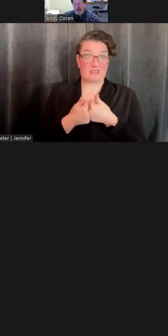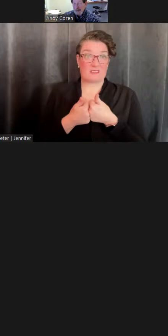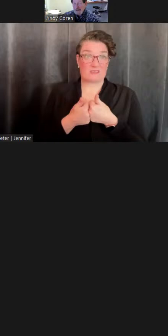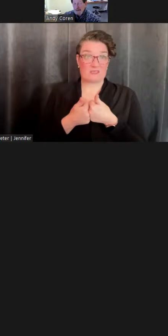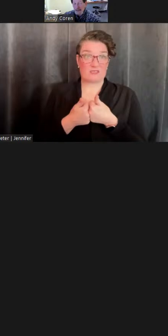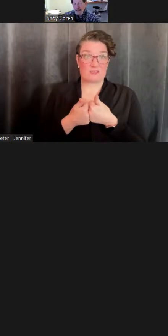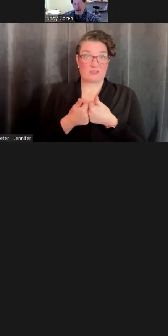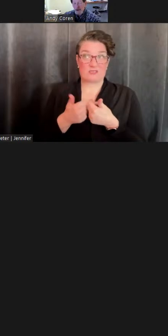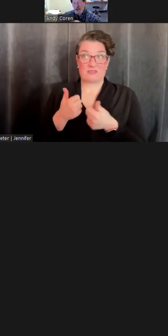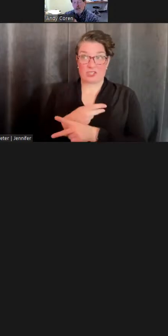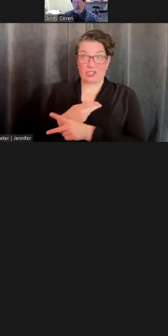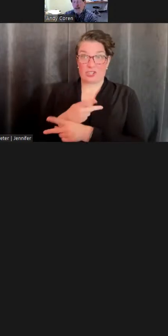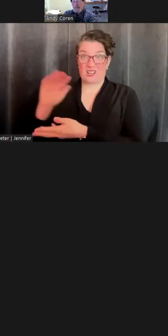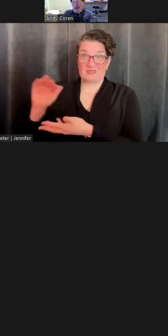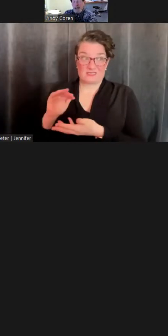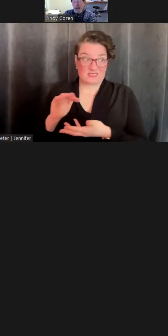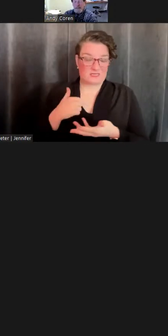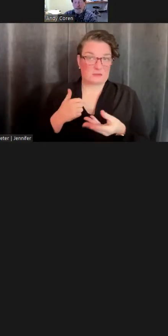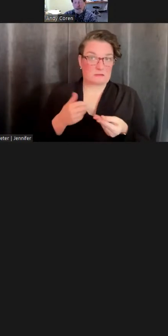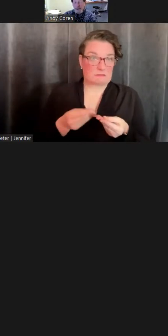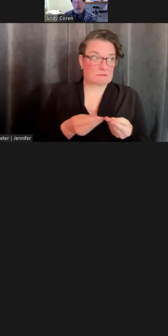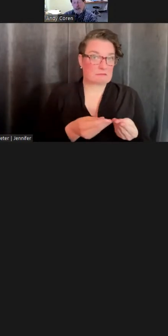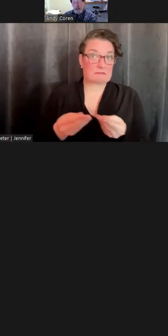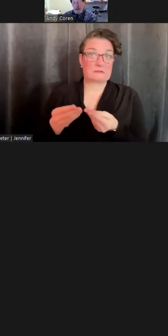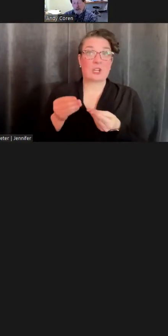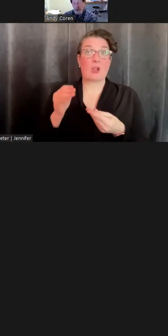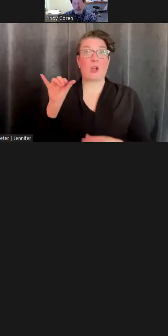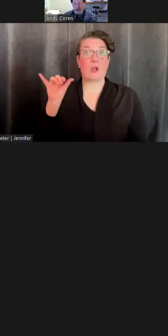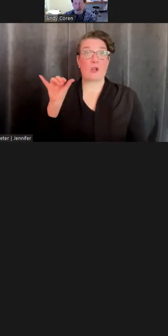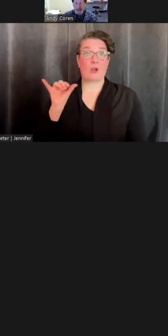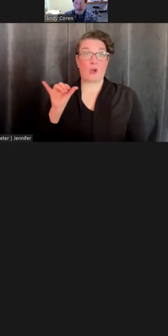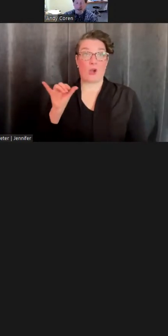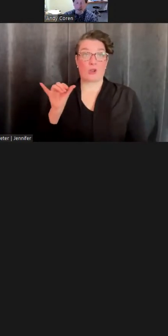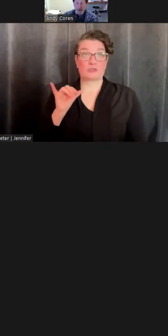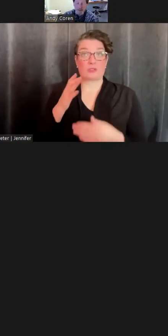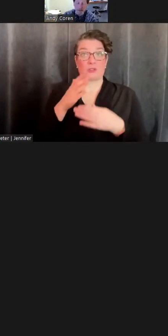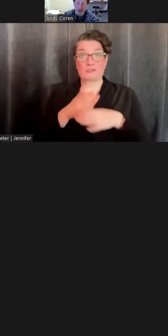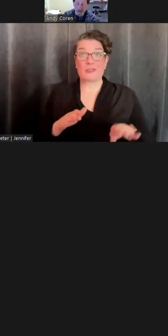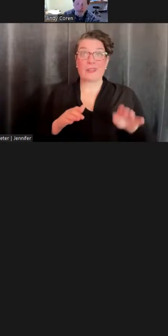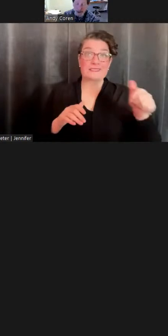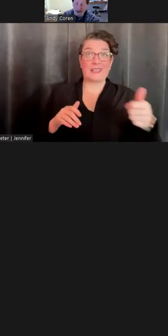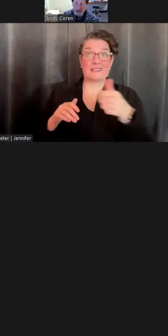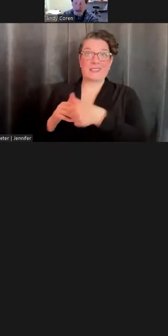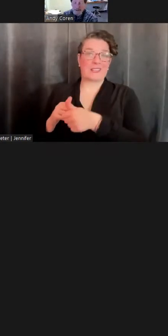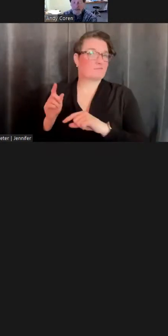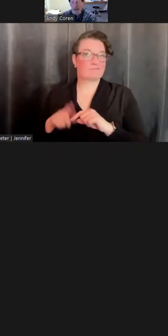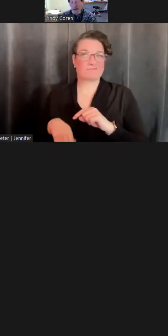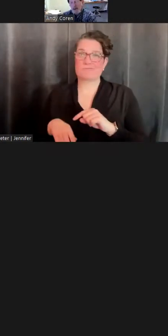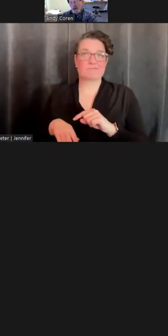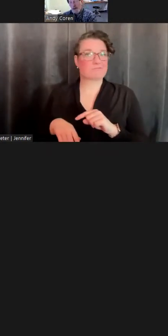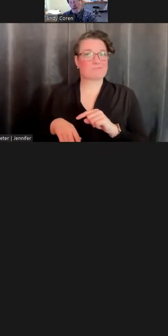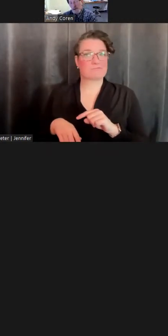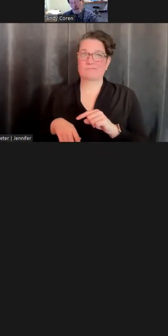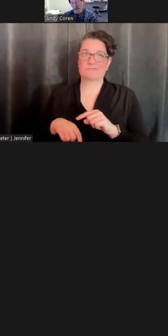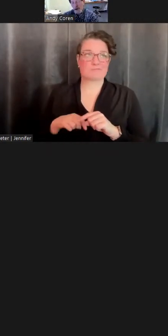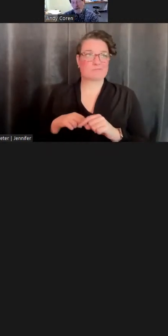how to get them. And they also will not break up those numbers. So we've sent them and are sort